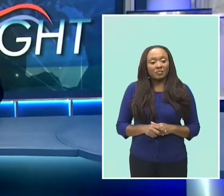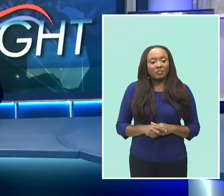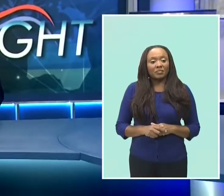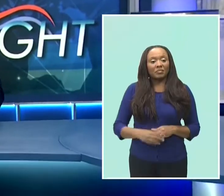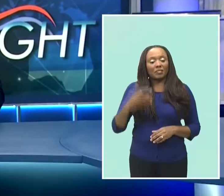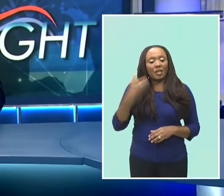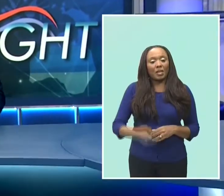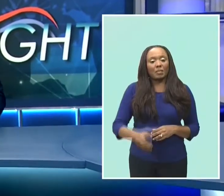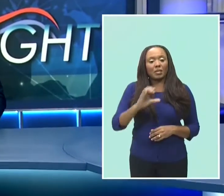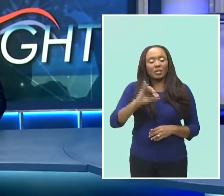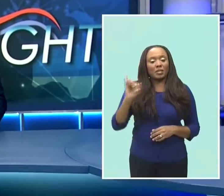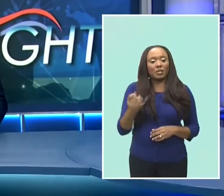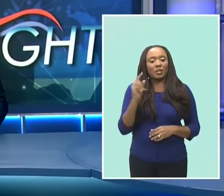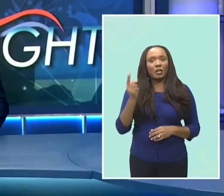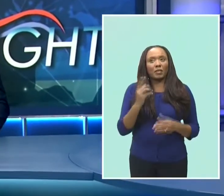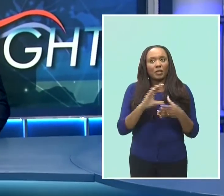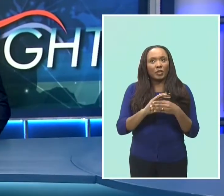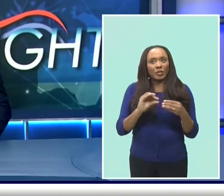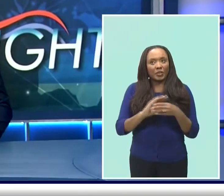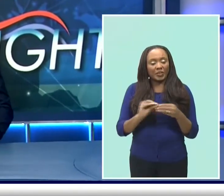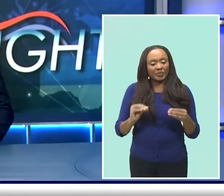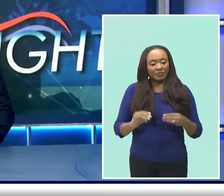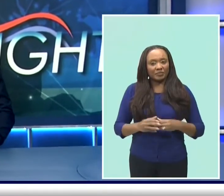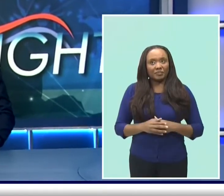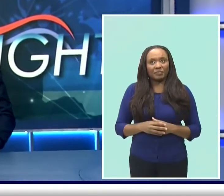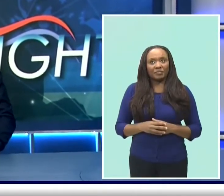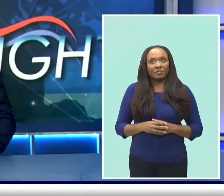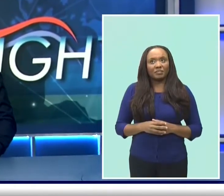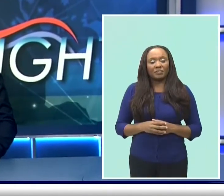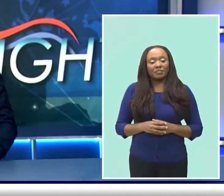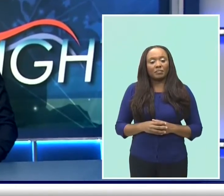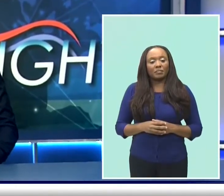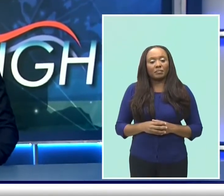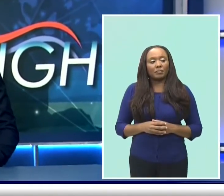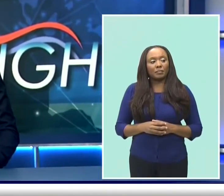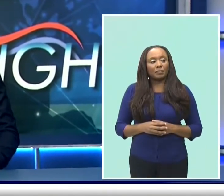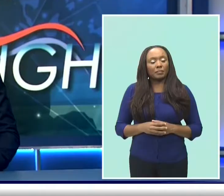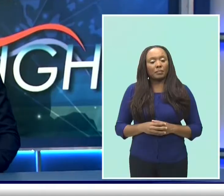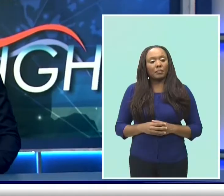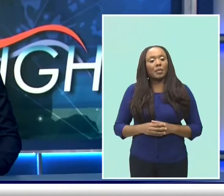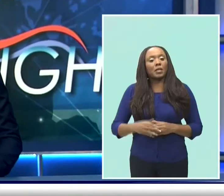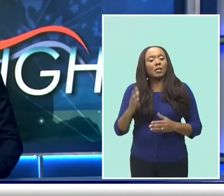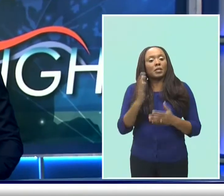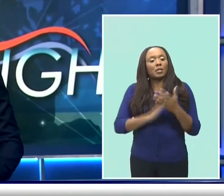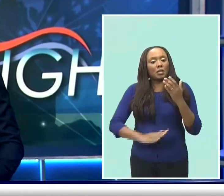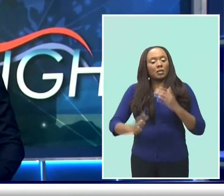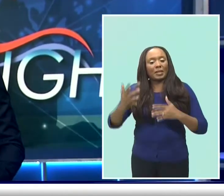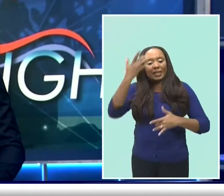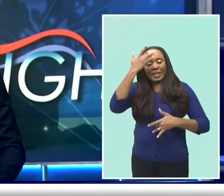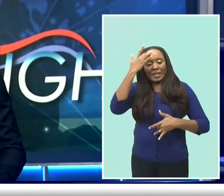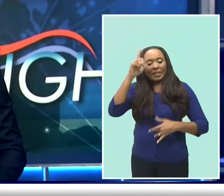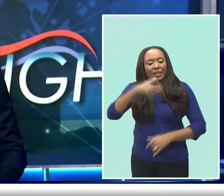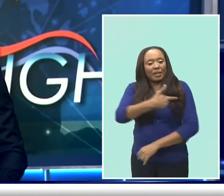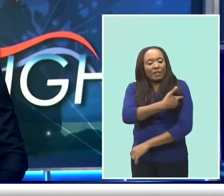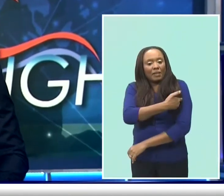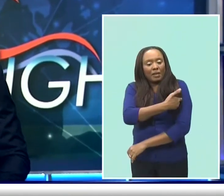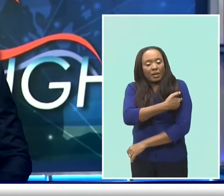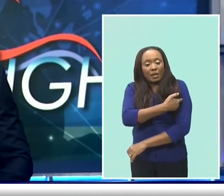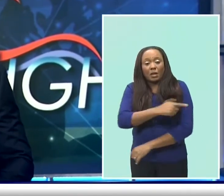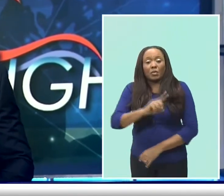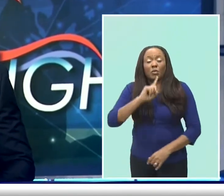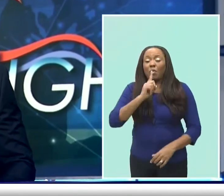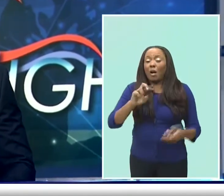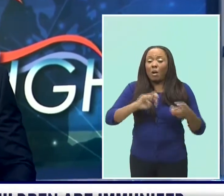I'm Shane Jones, leading the news at 7. The threat of vaccine-preventable illnesses like measles is a very